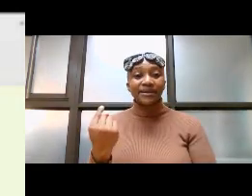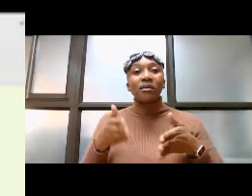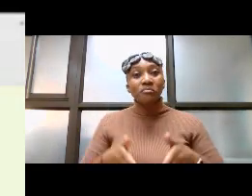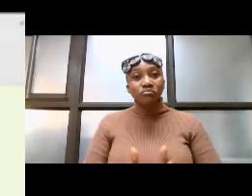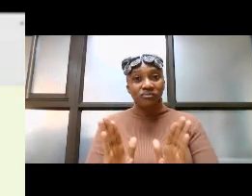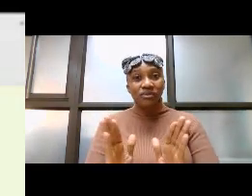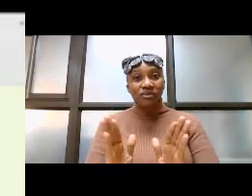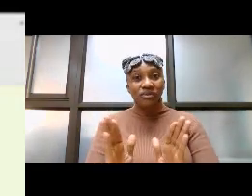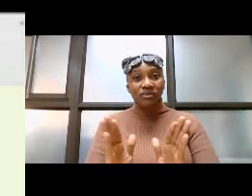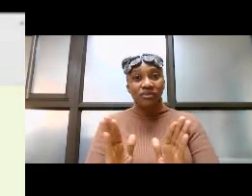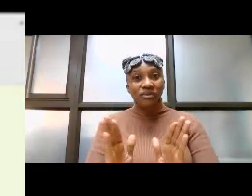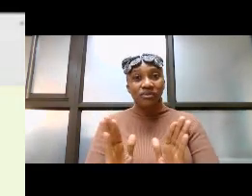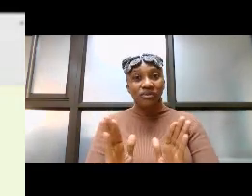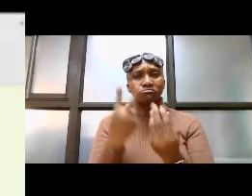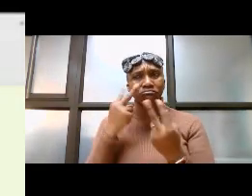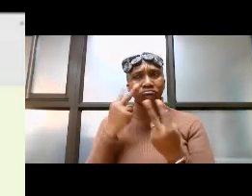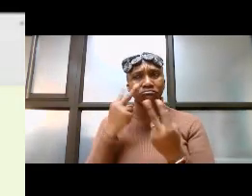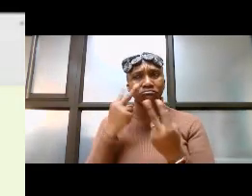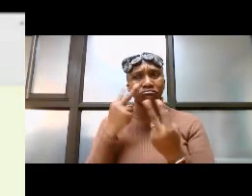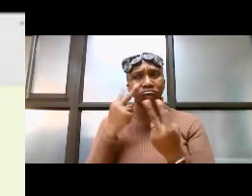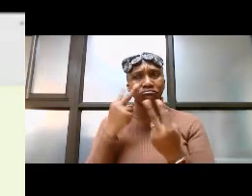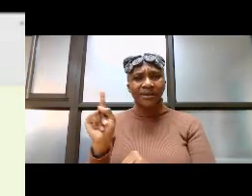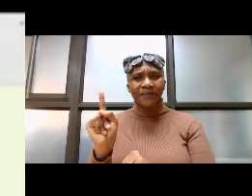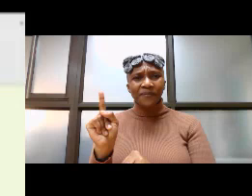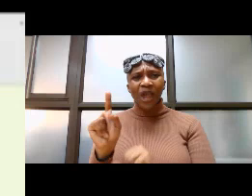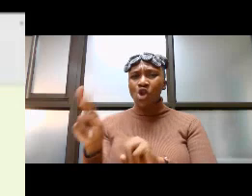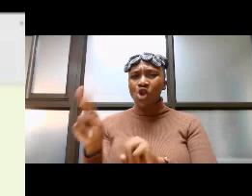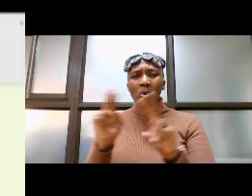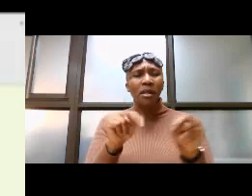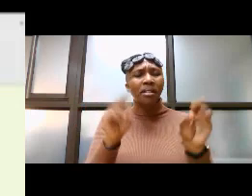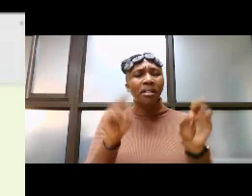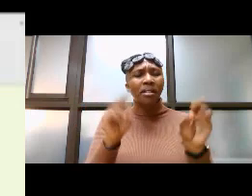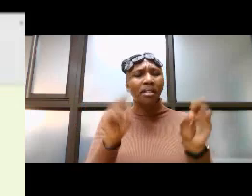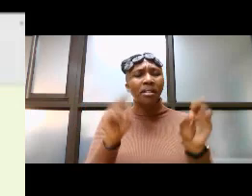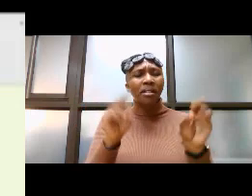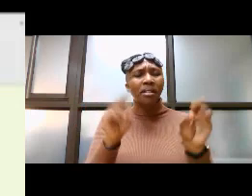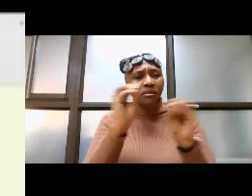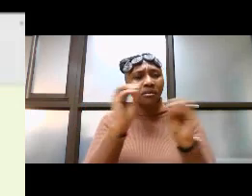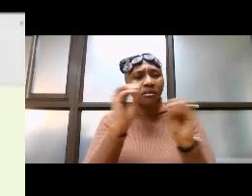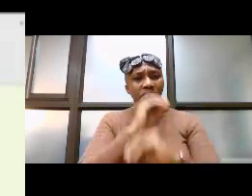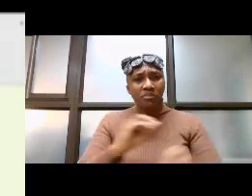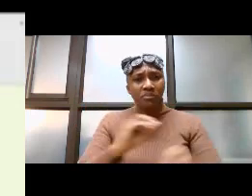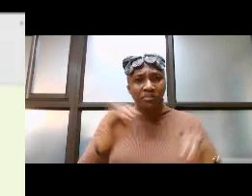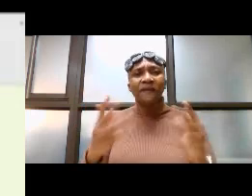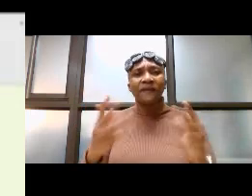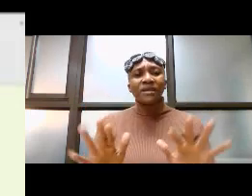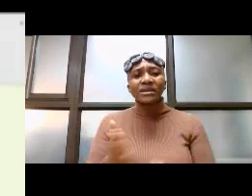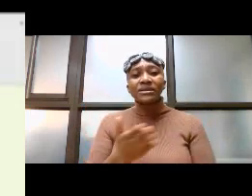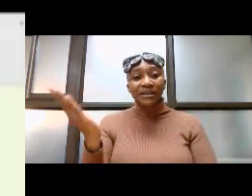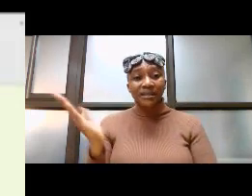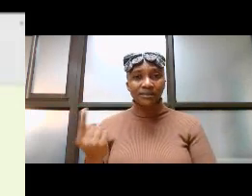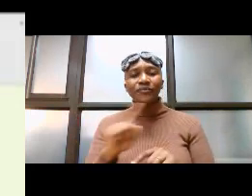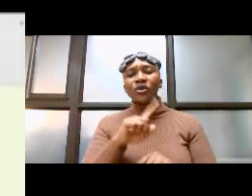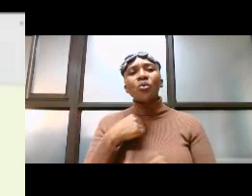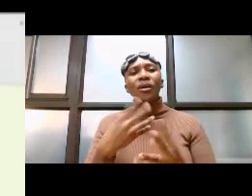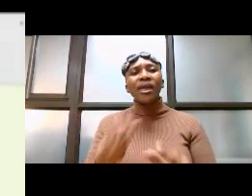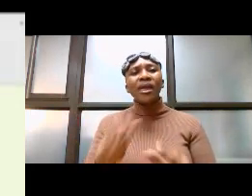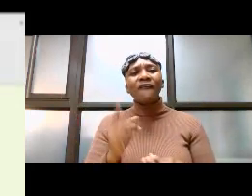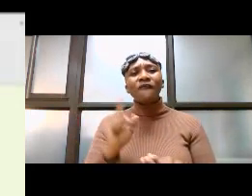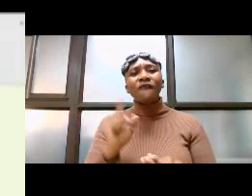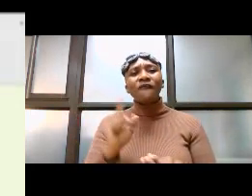twins, they are considered an abnormality, and they will actually be killed. And we also have cases, sometimes we